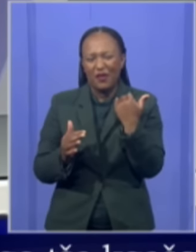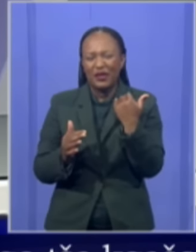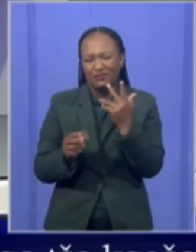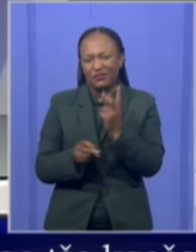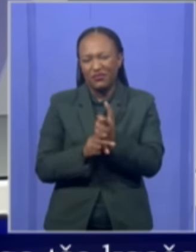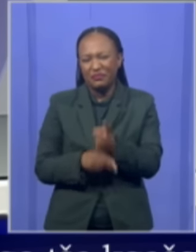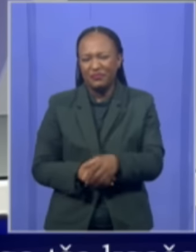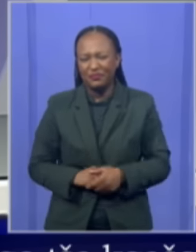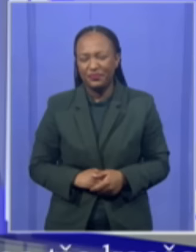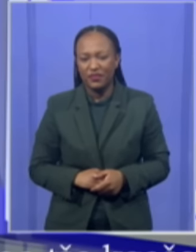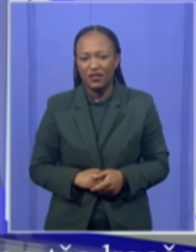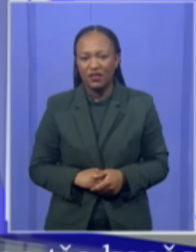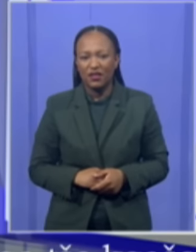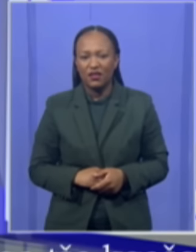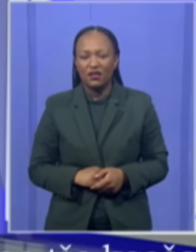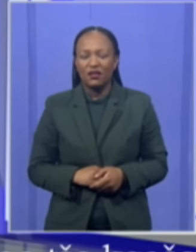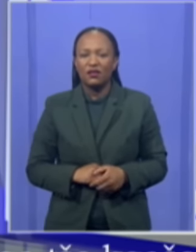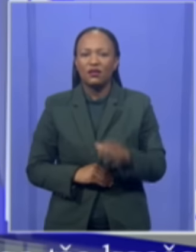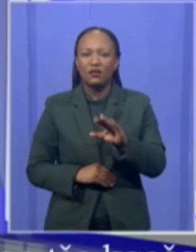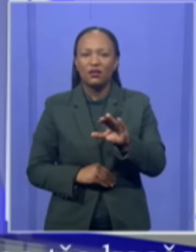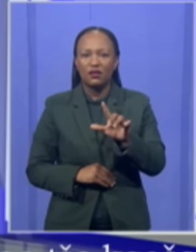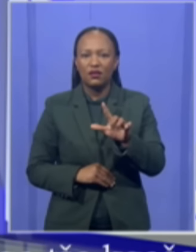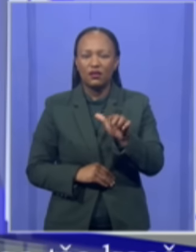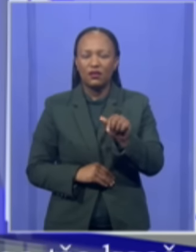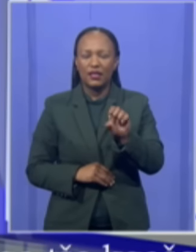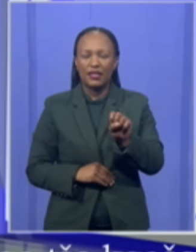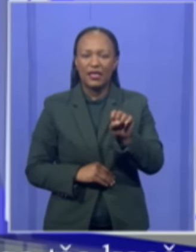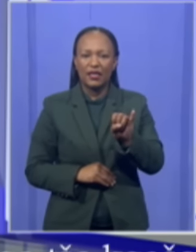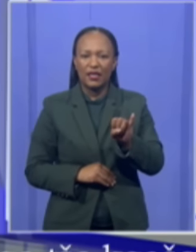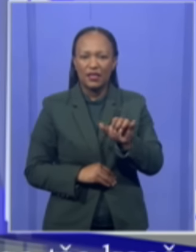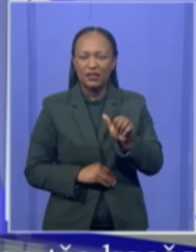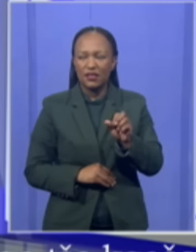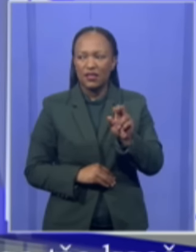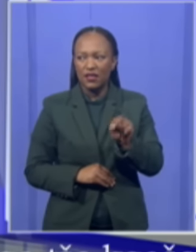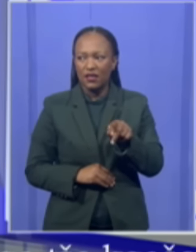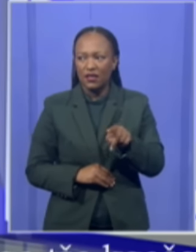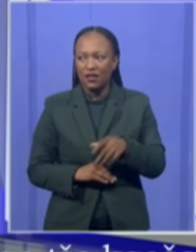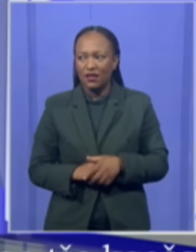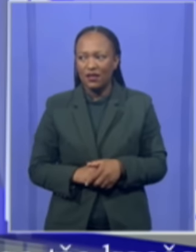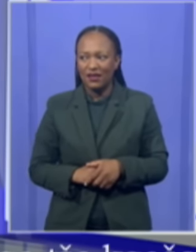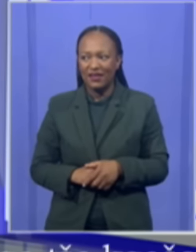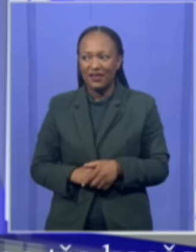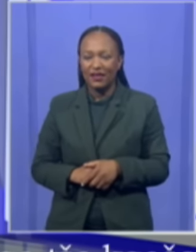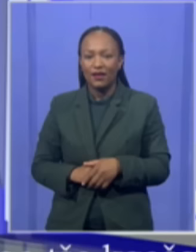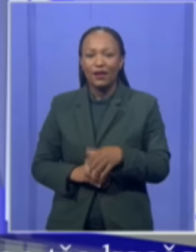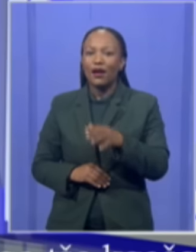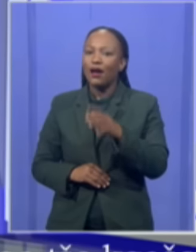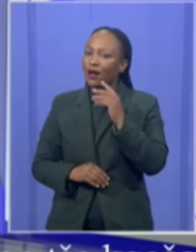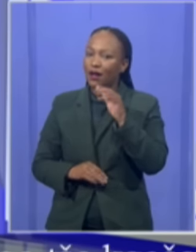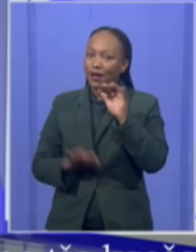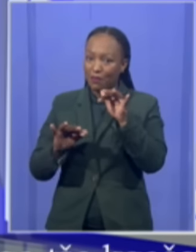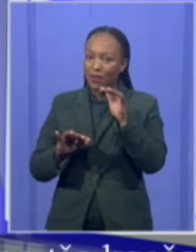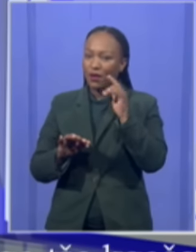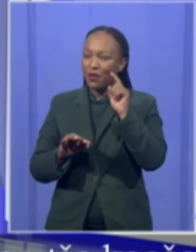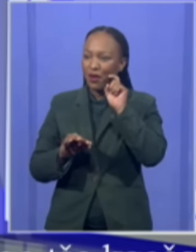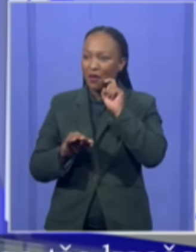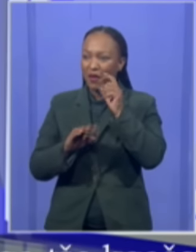Clayson ge rone matlala a tlhaloša ka go tšea mahlakore ka moka re batho ba gale wa bona le ka merero e metšweng le batho ba gale ka